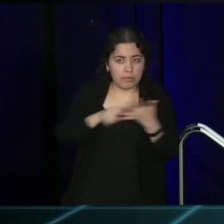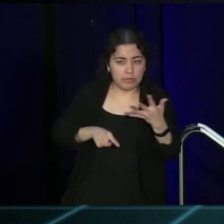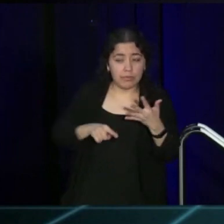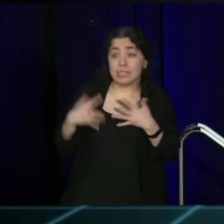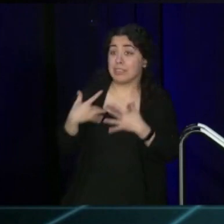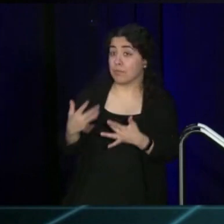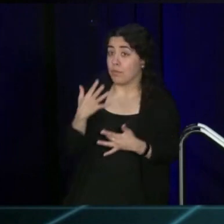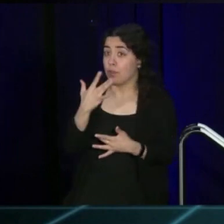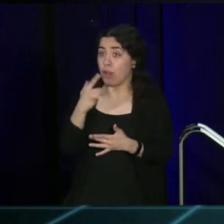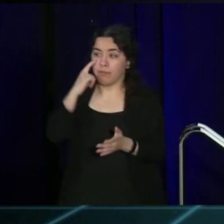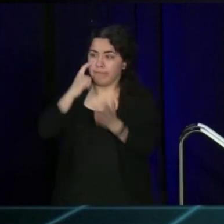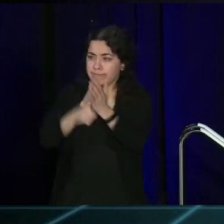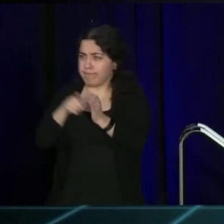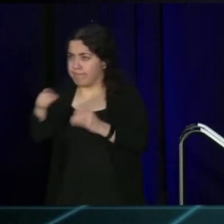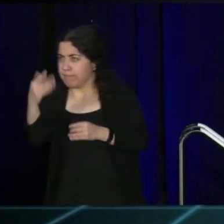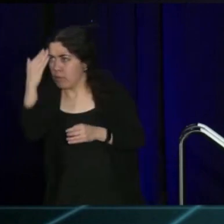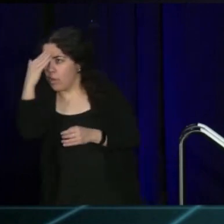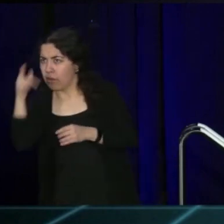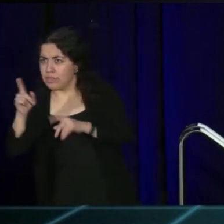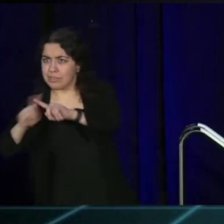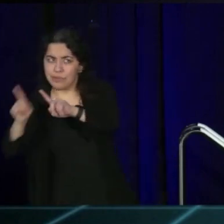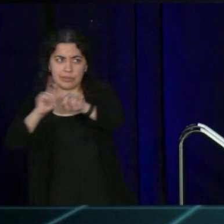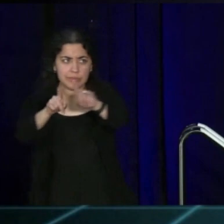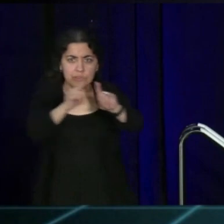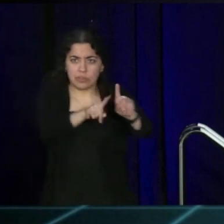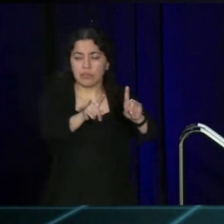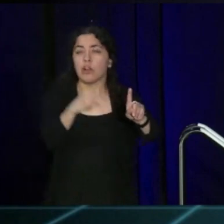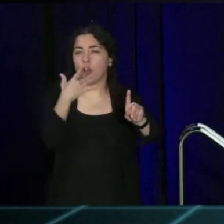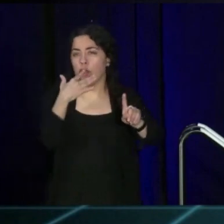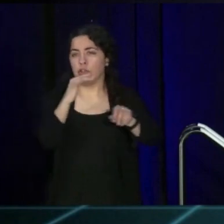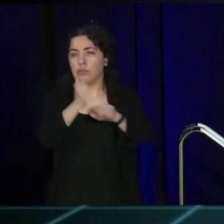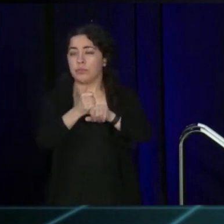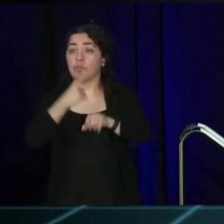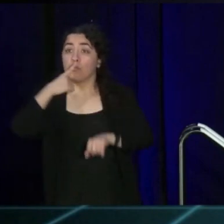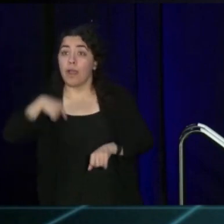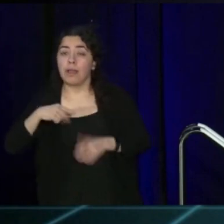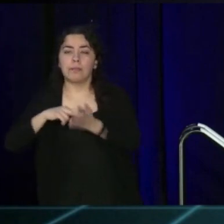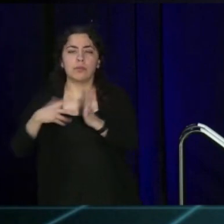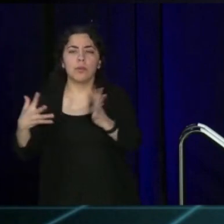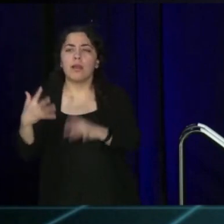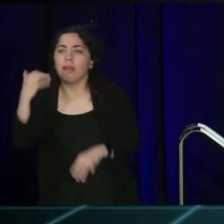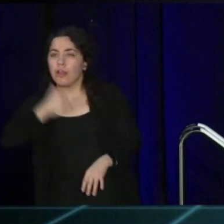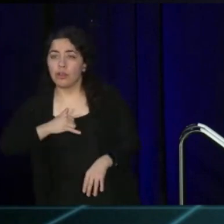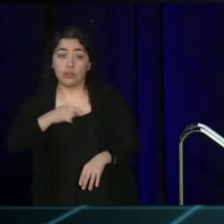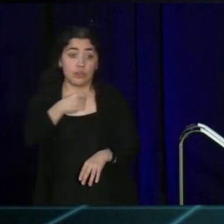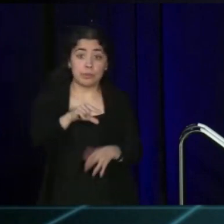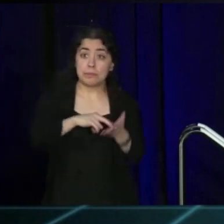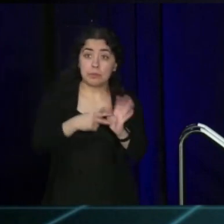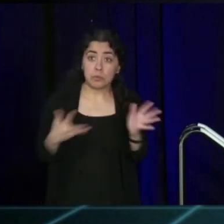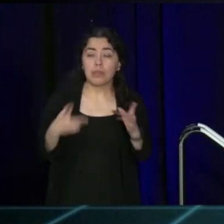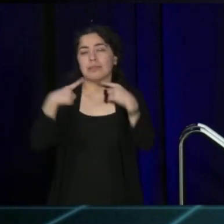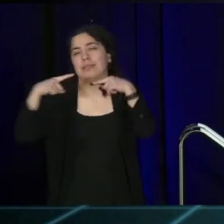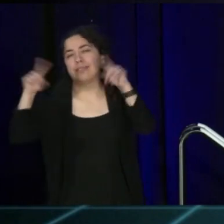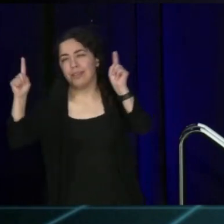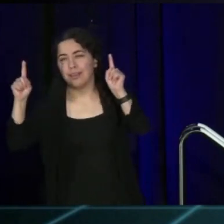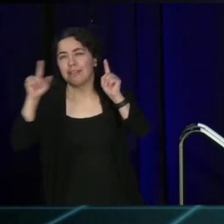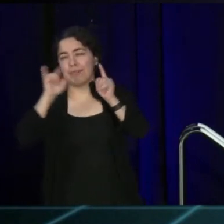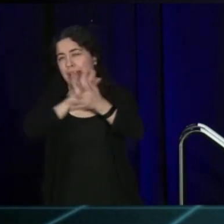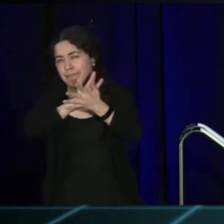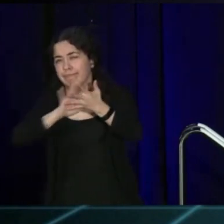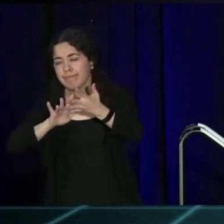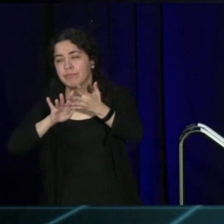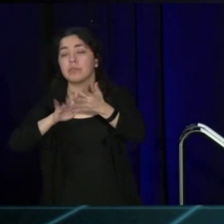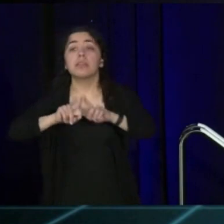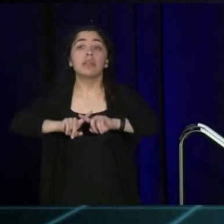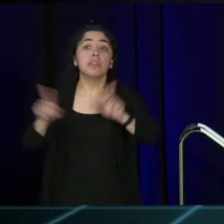interfaces to differentiate between different states. Red for errors, green for success messages, and so on. However, different